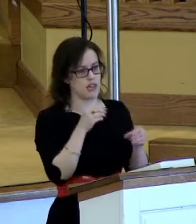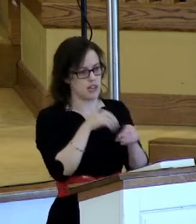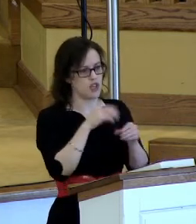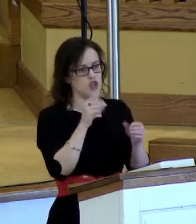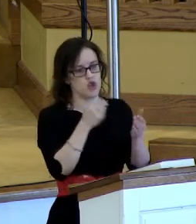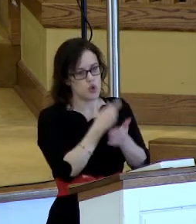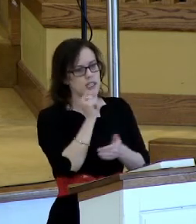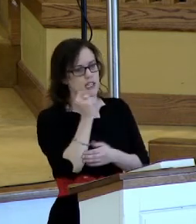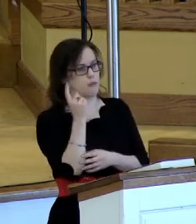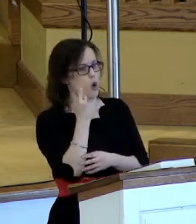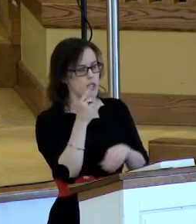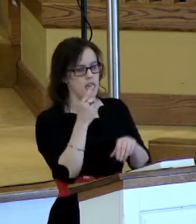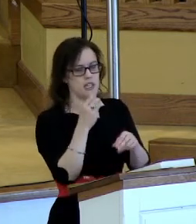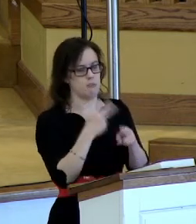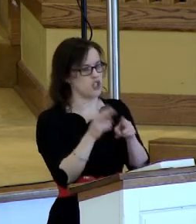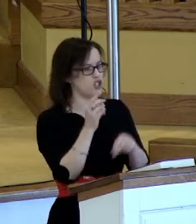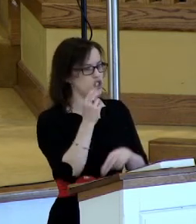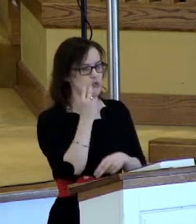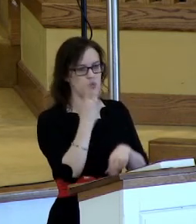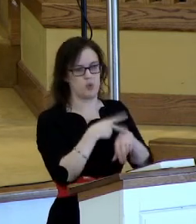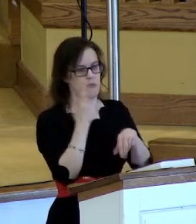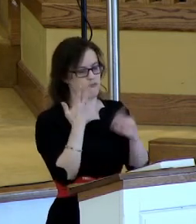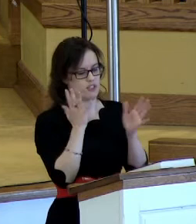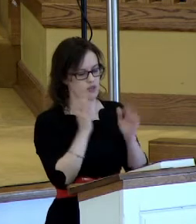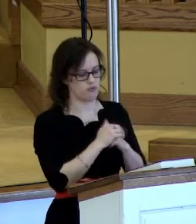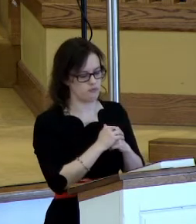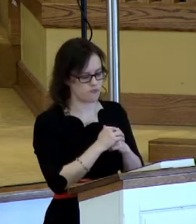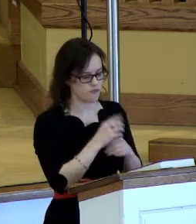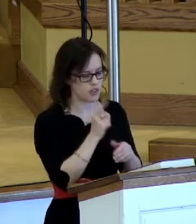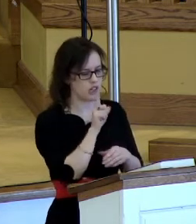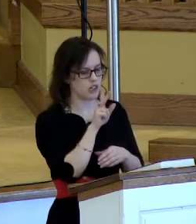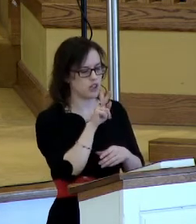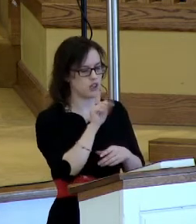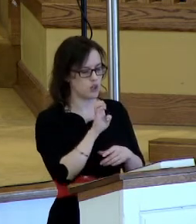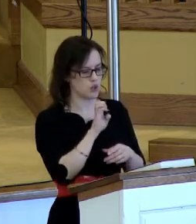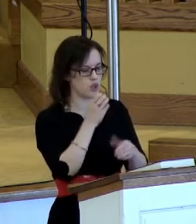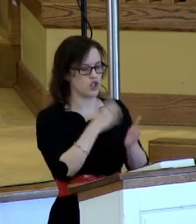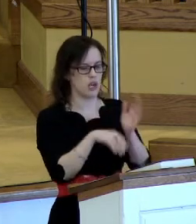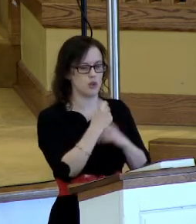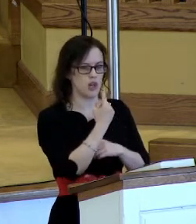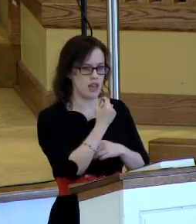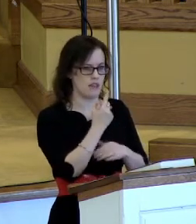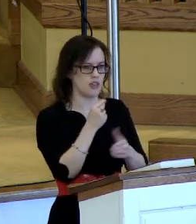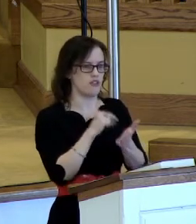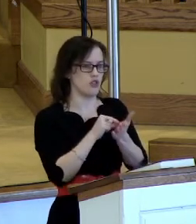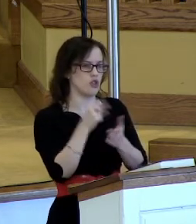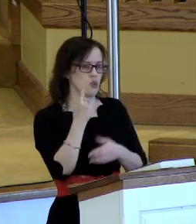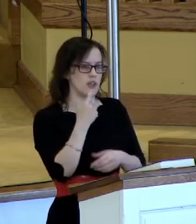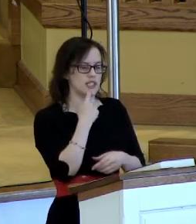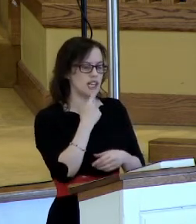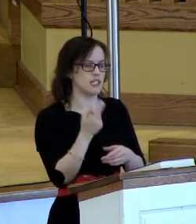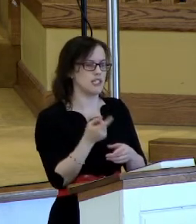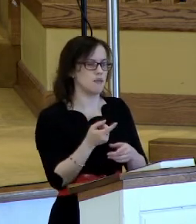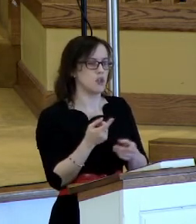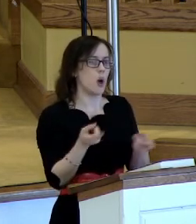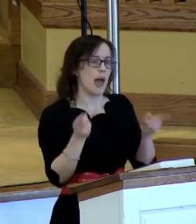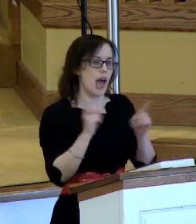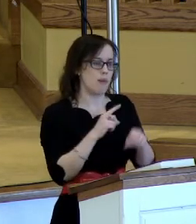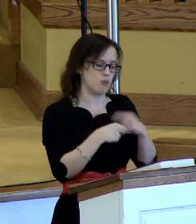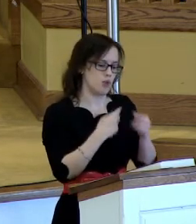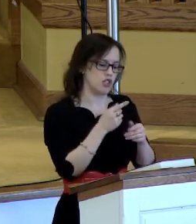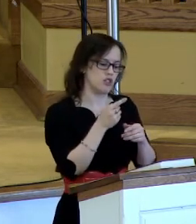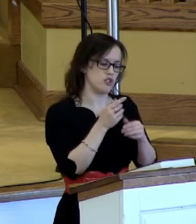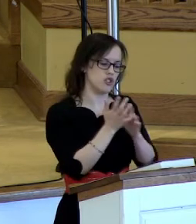Scripture for the rest of the message. The message will not be long tonight or today. In Luke chapter 11, verse 1, and it came to pass that he was praying in a certain place